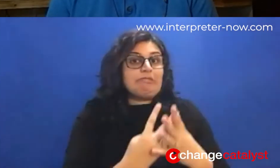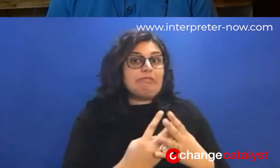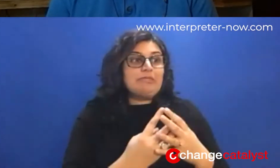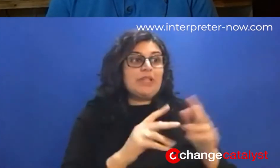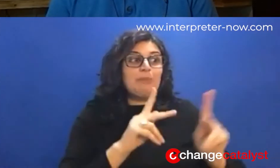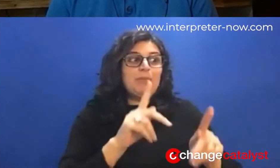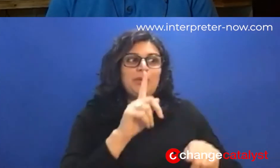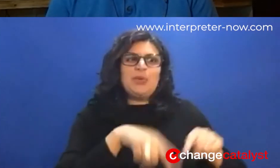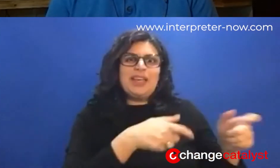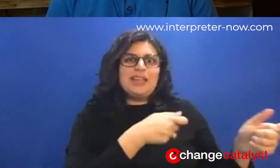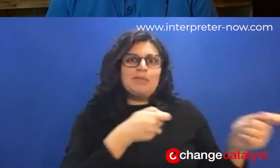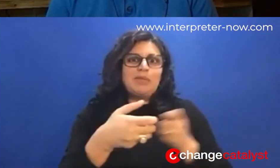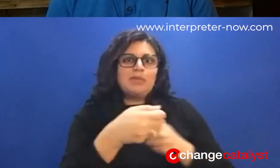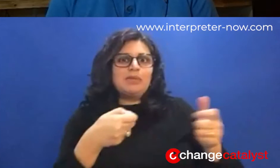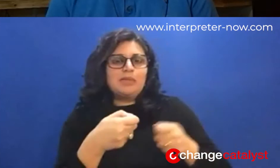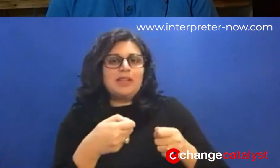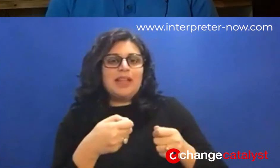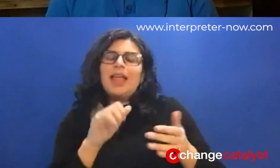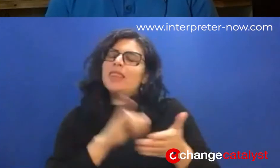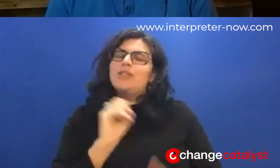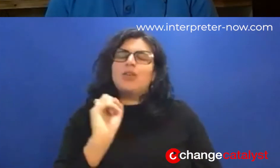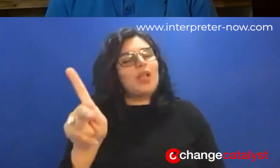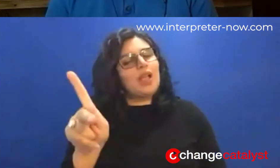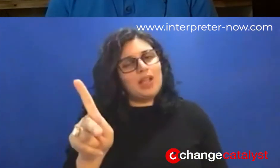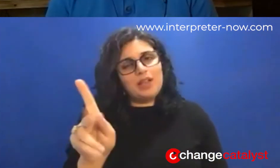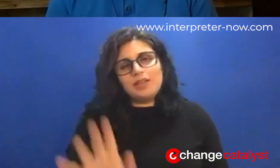along out. And that's okay. And I think